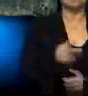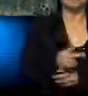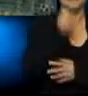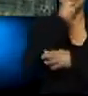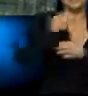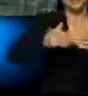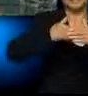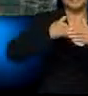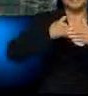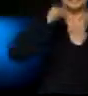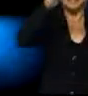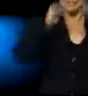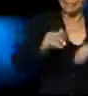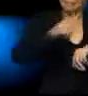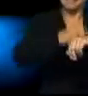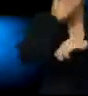time. Bye-bye!